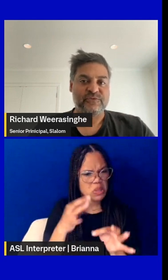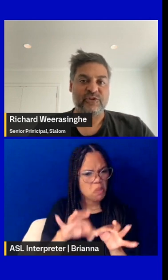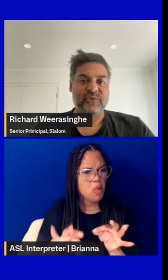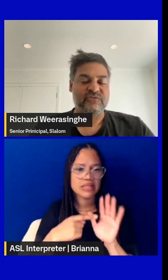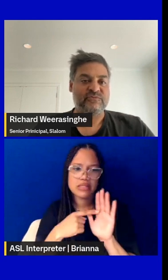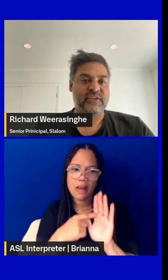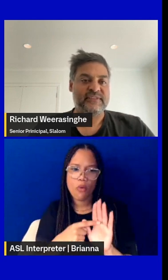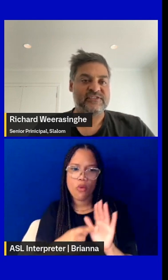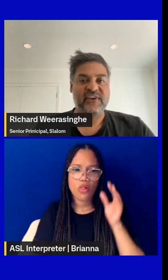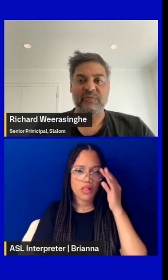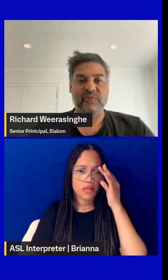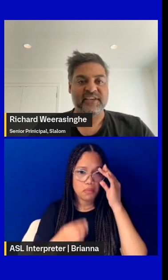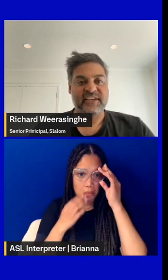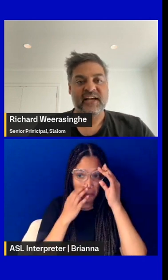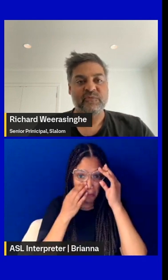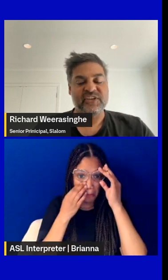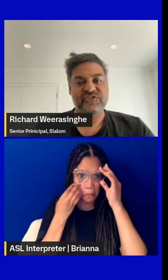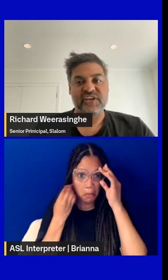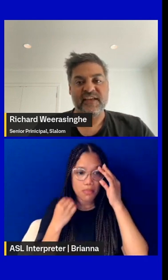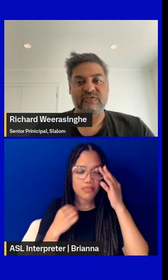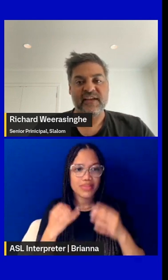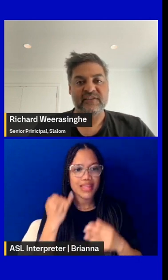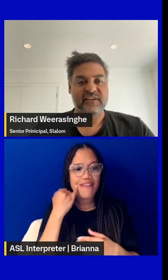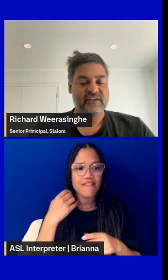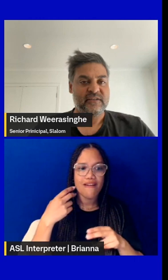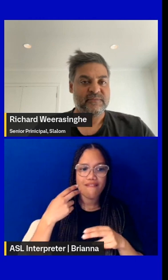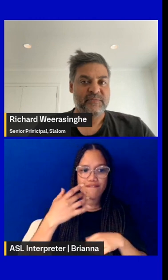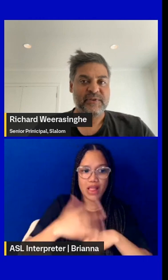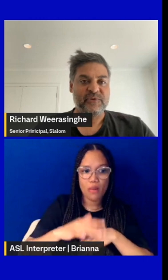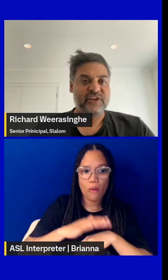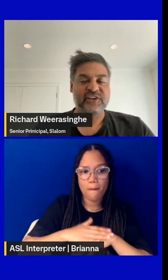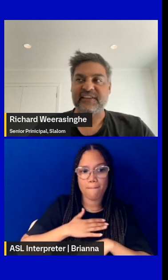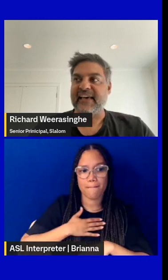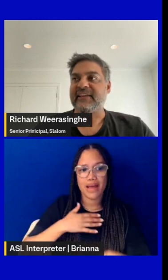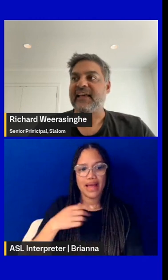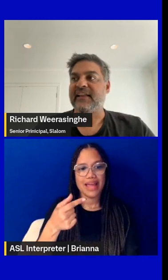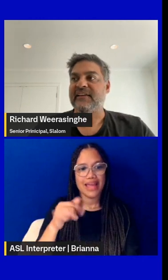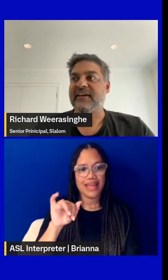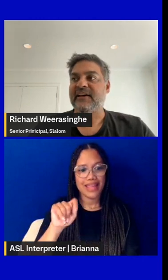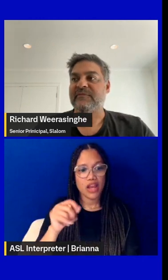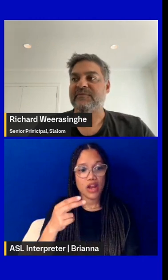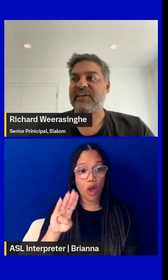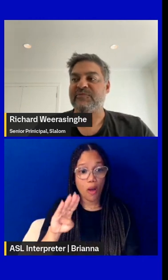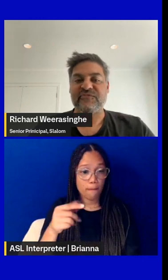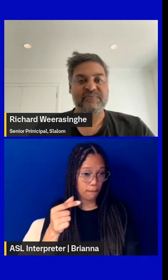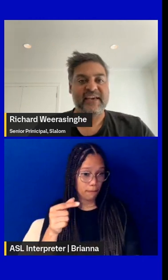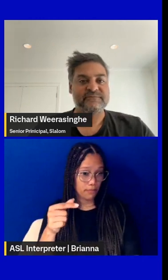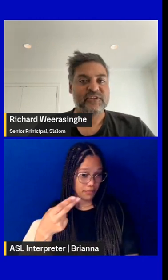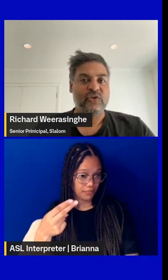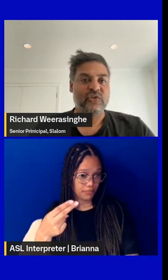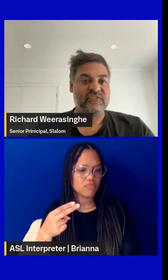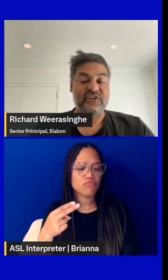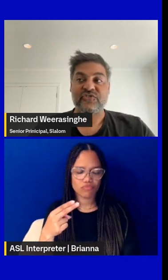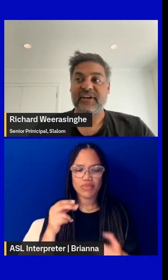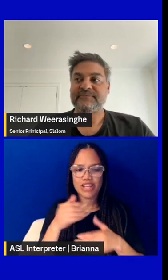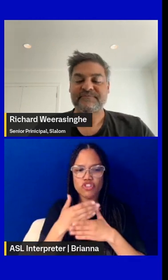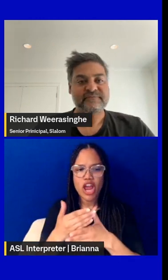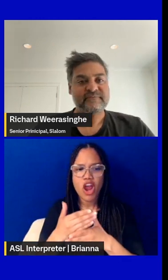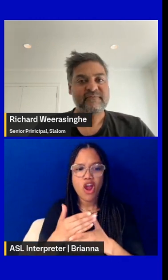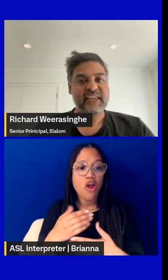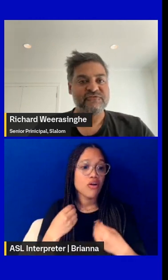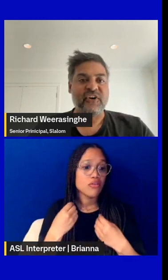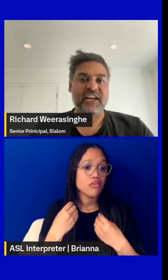So, that's available on my GitHub. We can share that around. People can look at that and give me feedback or give it a